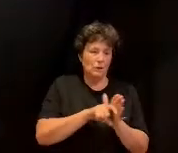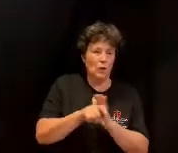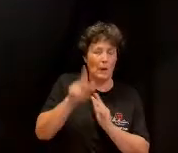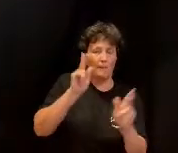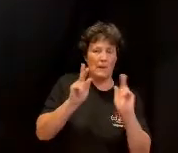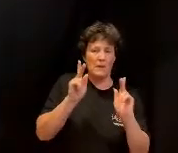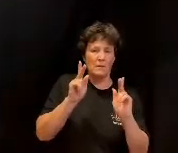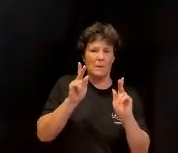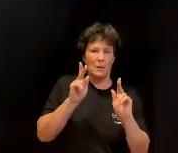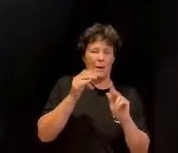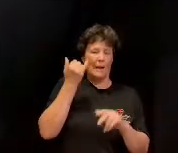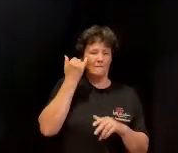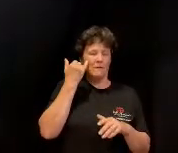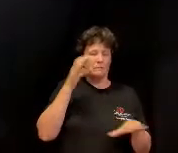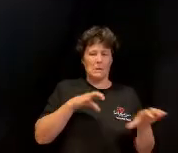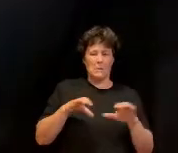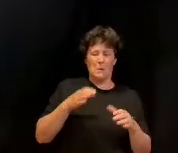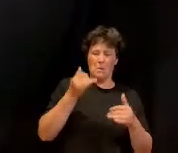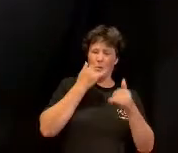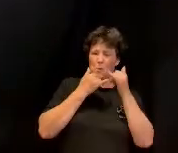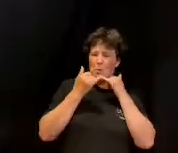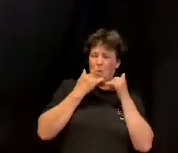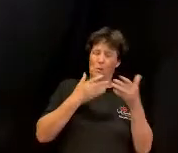stuff wrong.